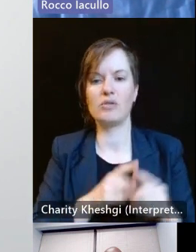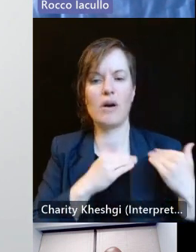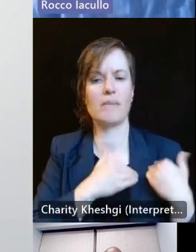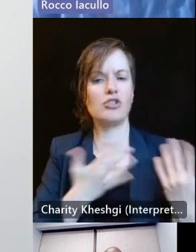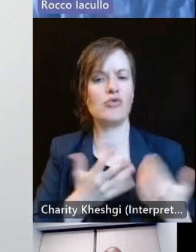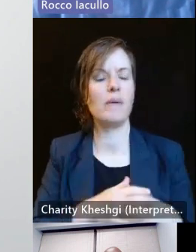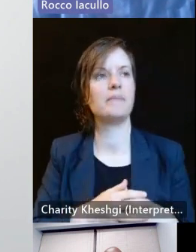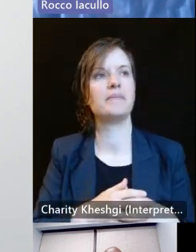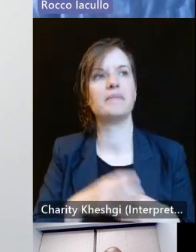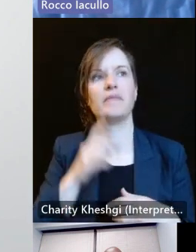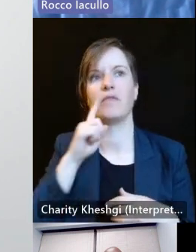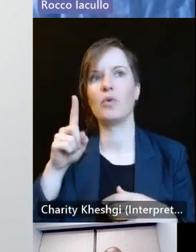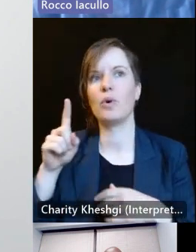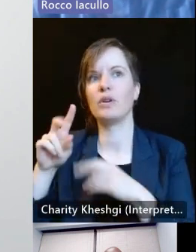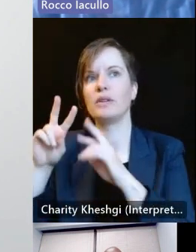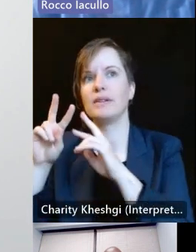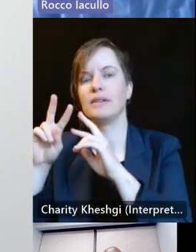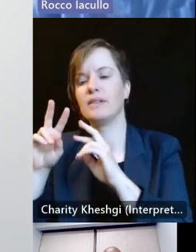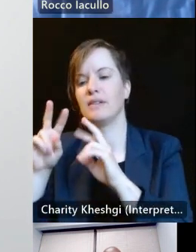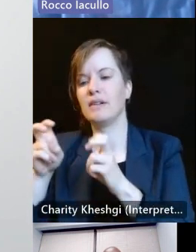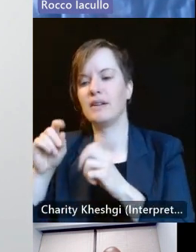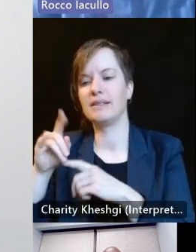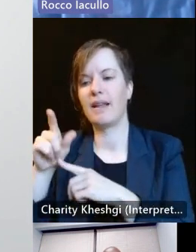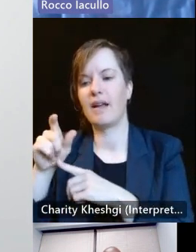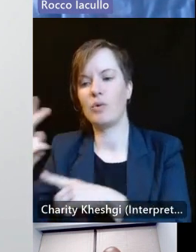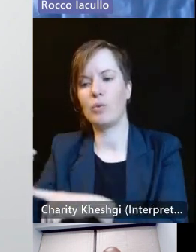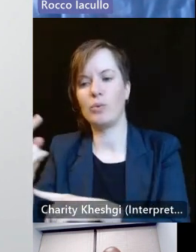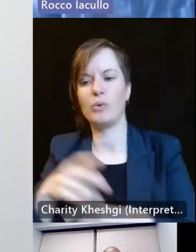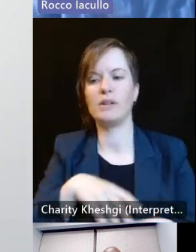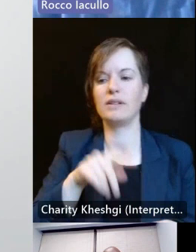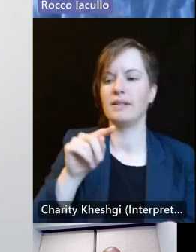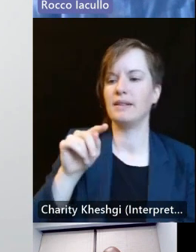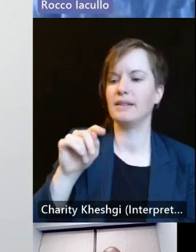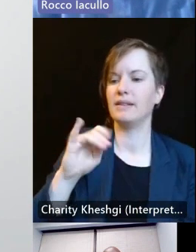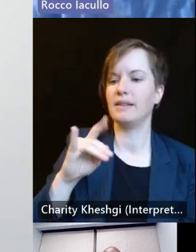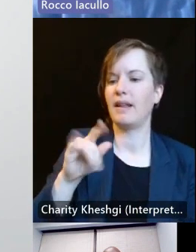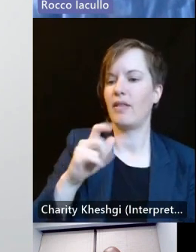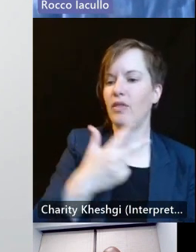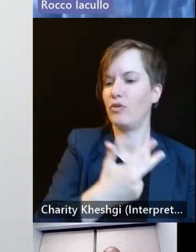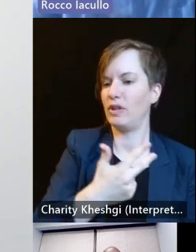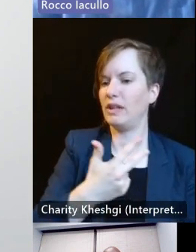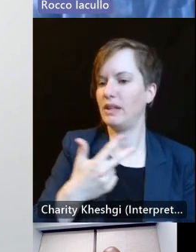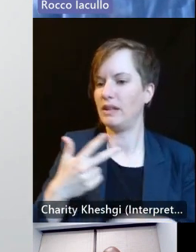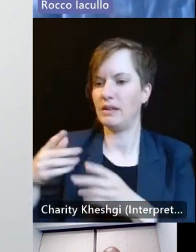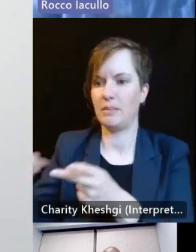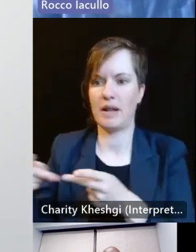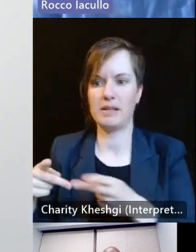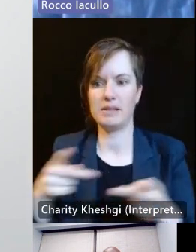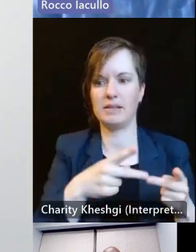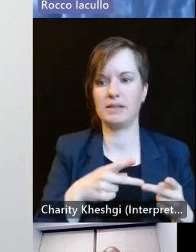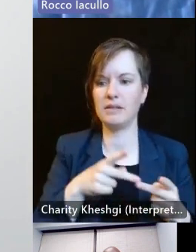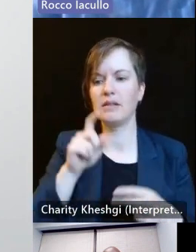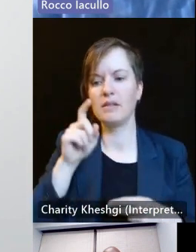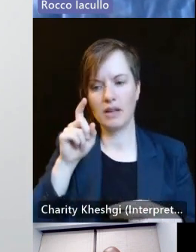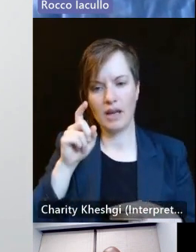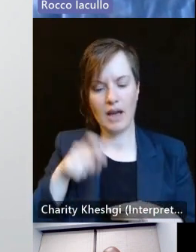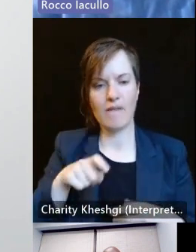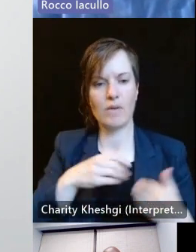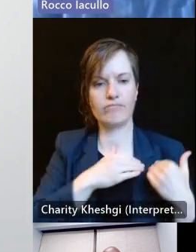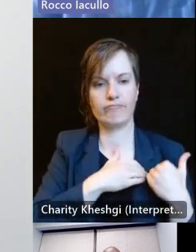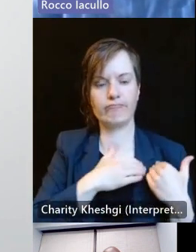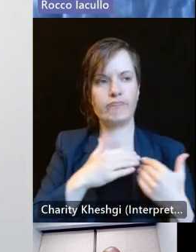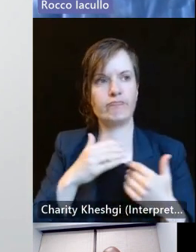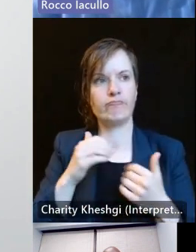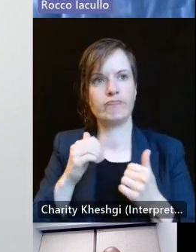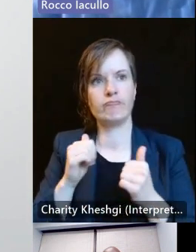Title III entities have an obligation to make reasonable modifications in policies, practices, and